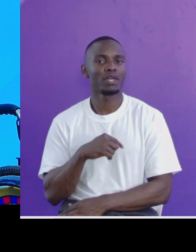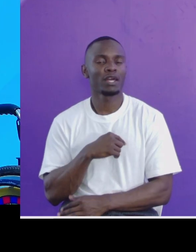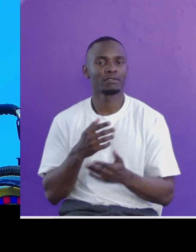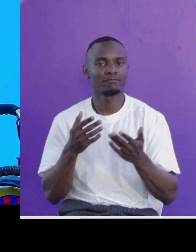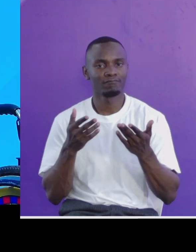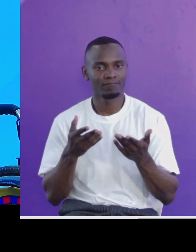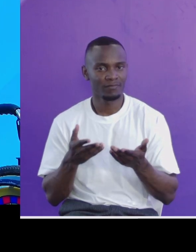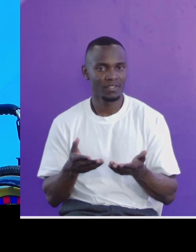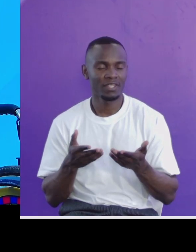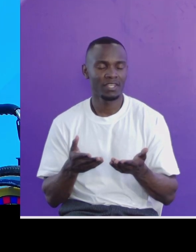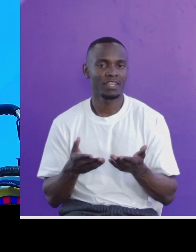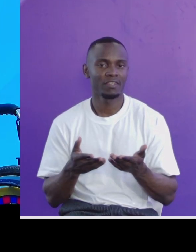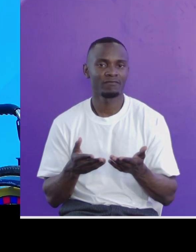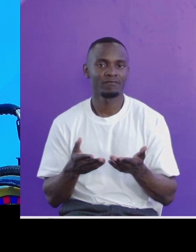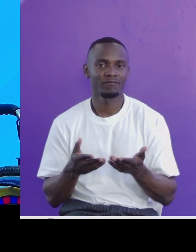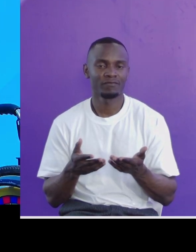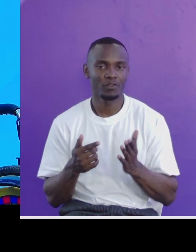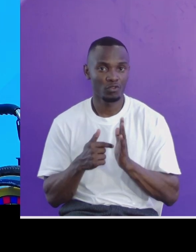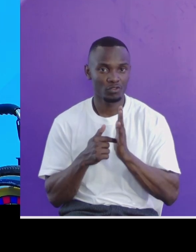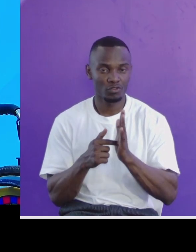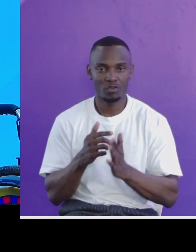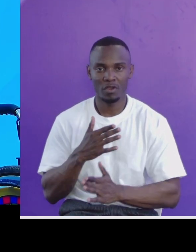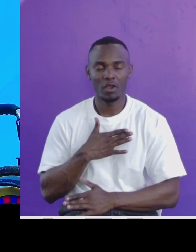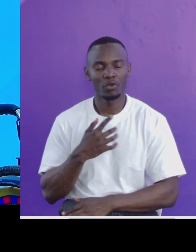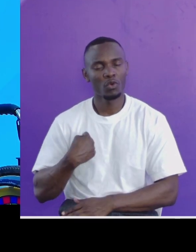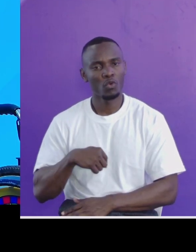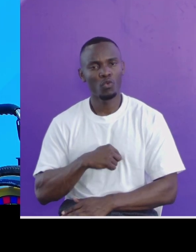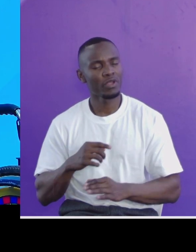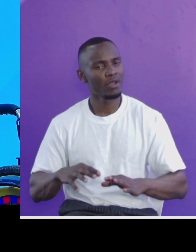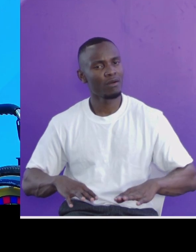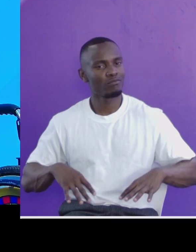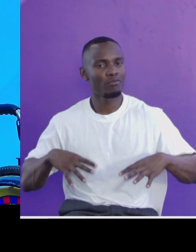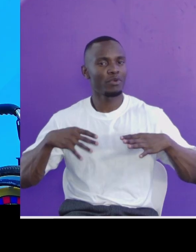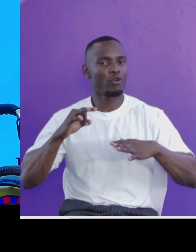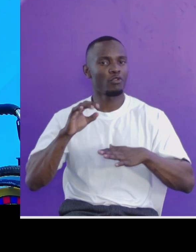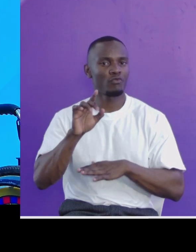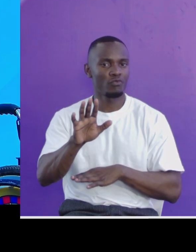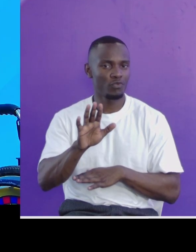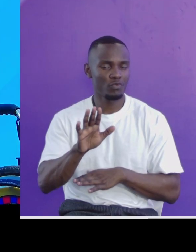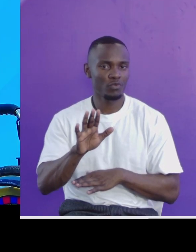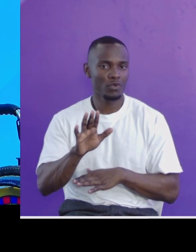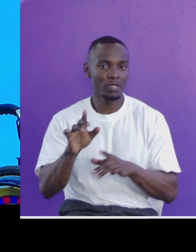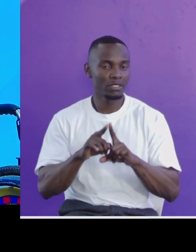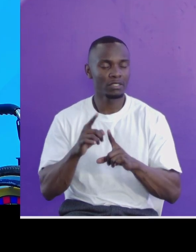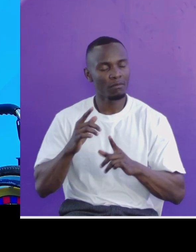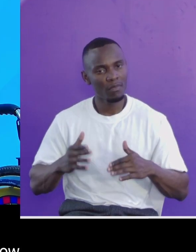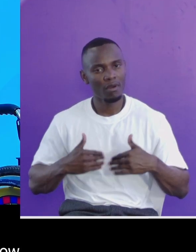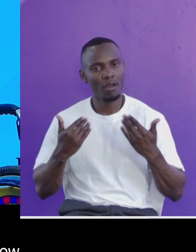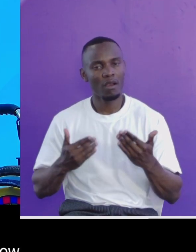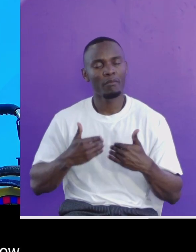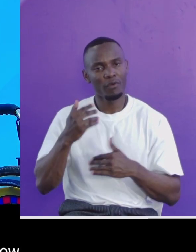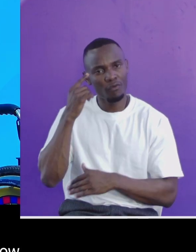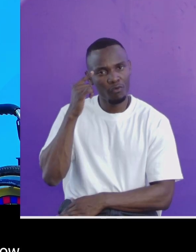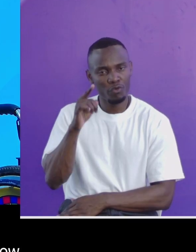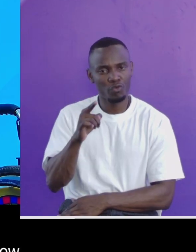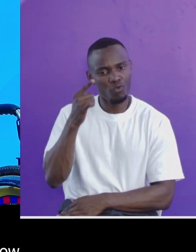this episode. We are so proud of you. We are happy for you, for